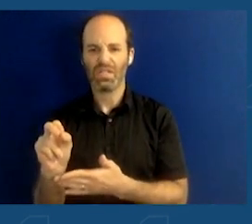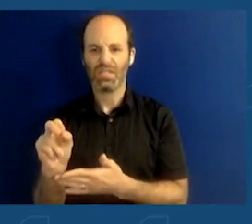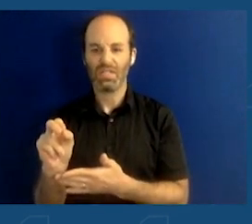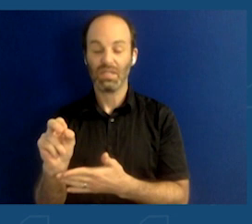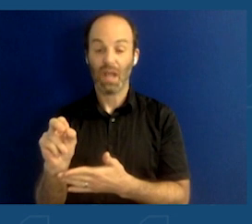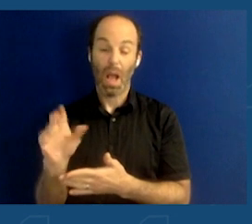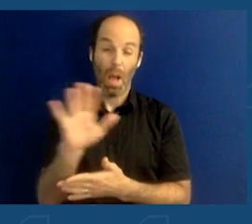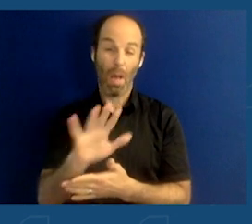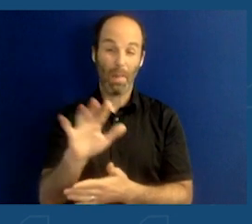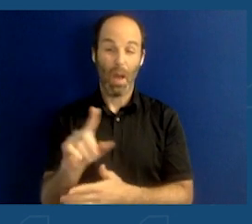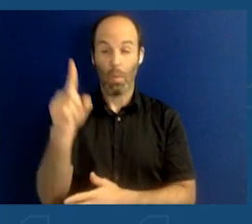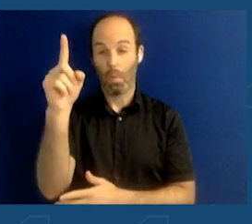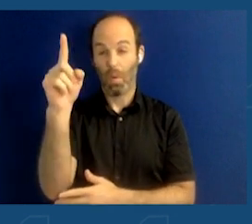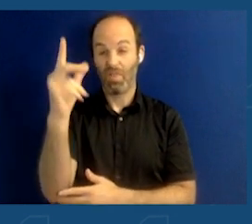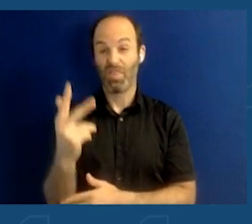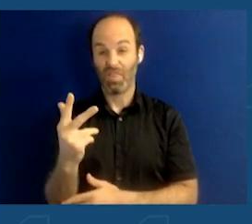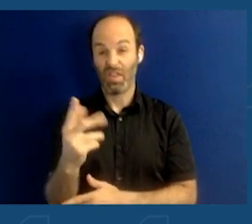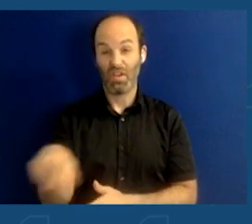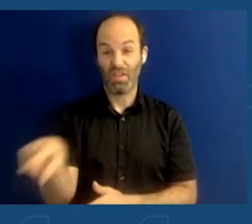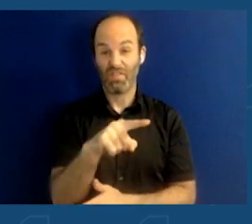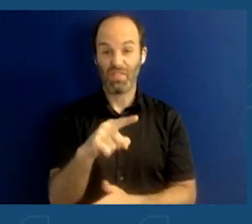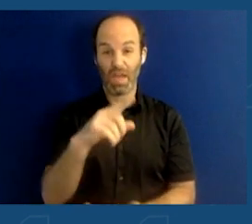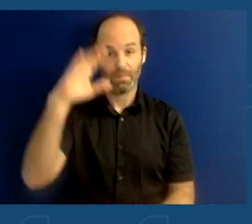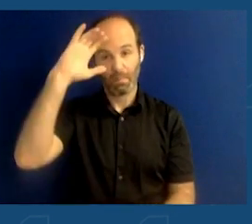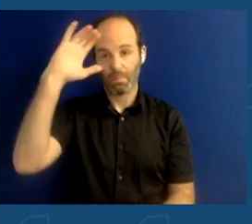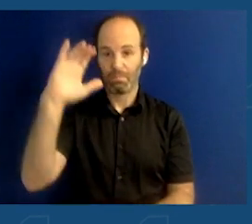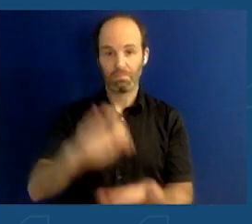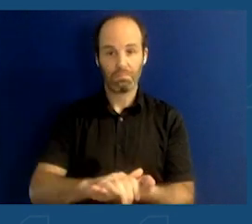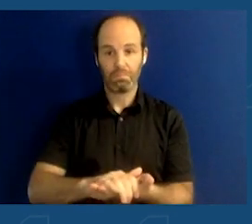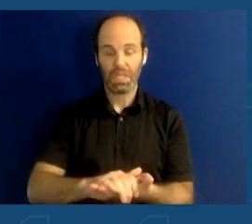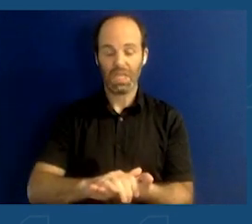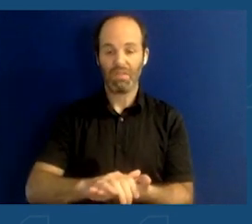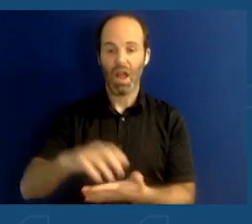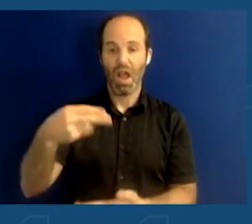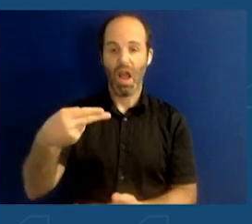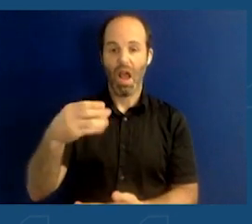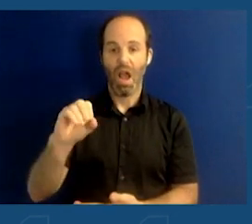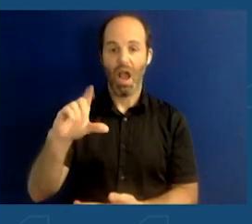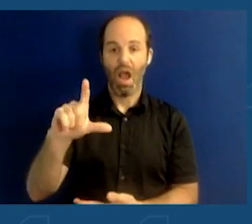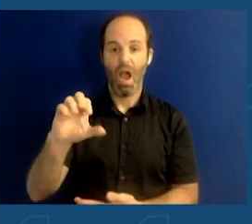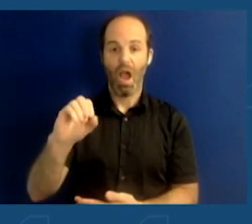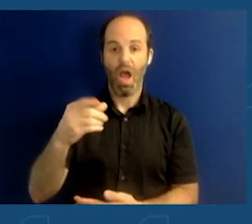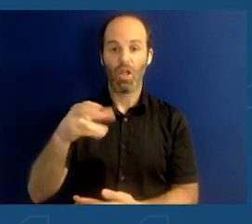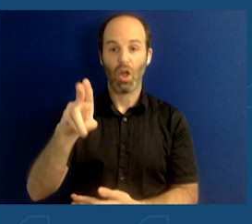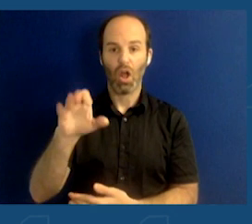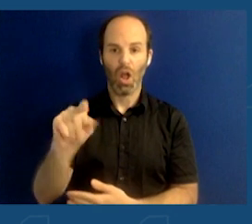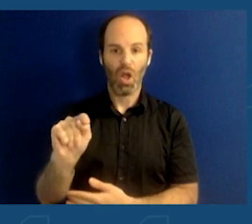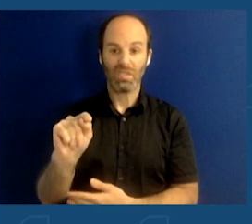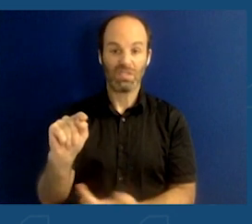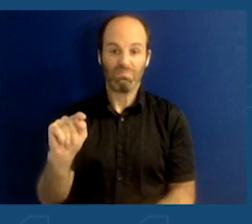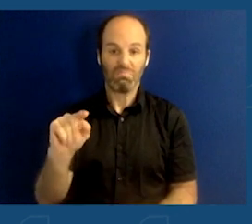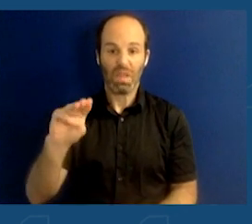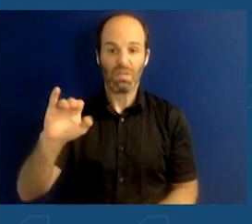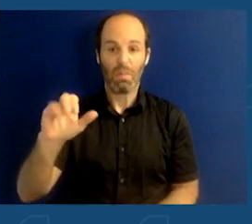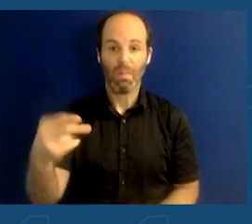third of them believed that the Holocaust is a myth.